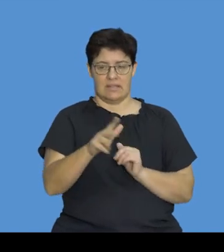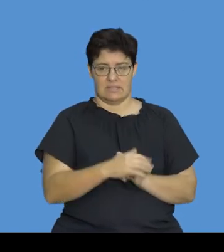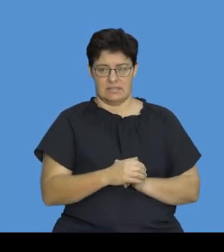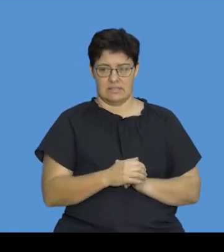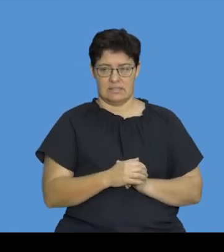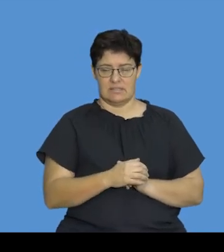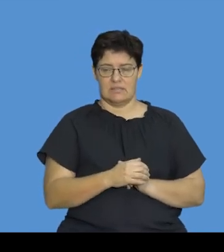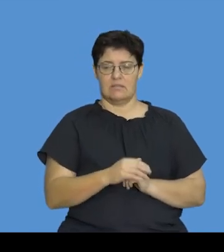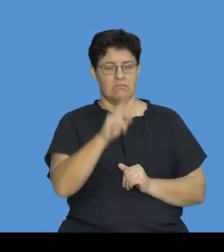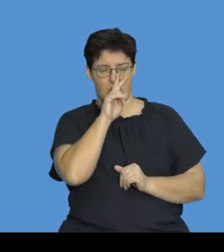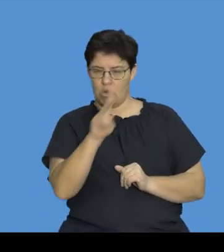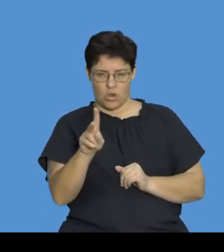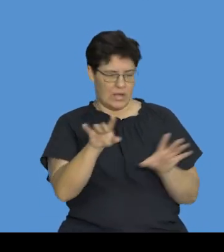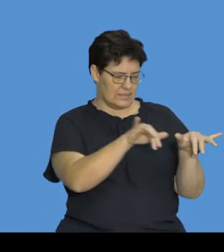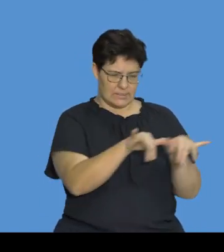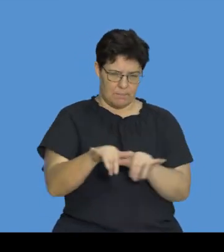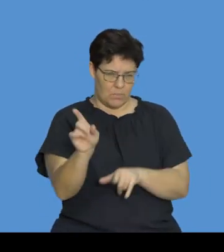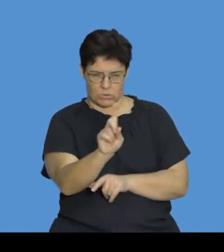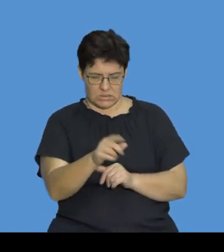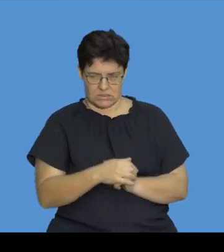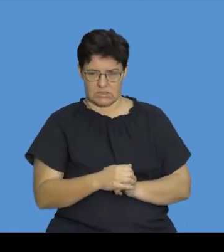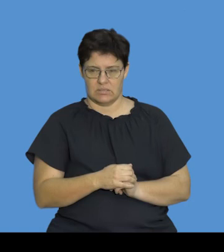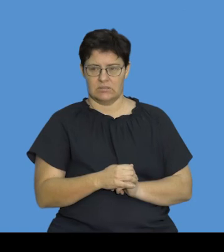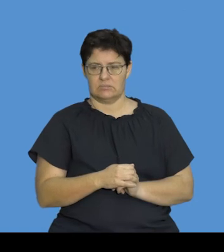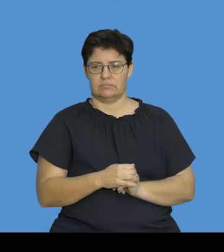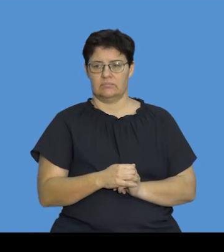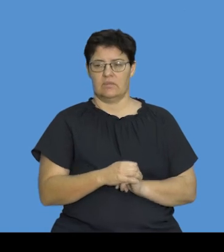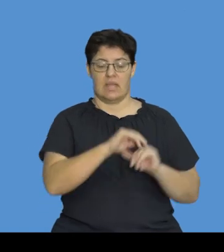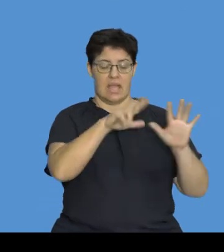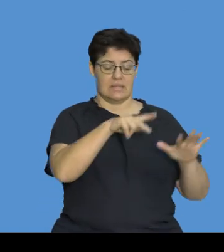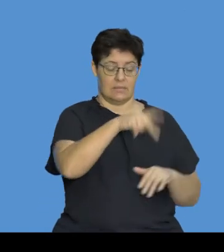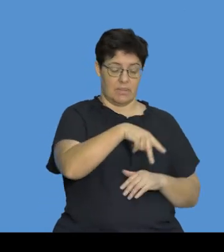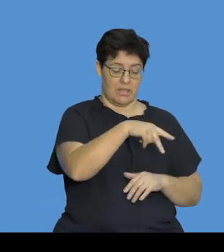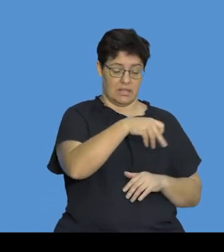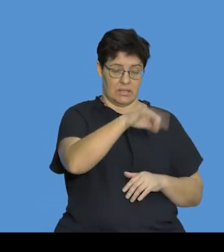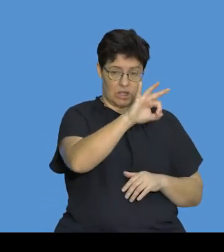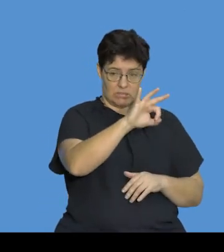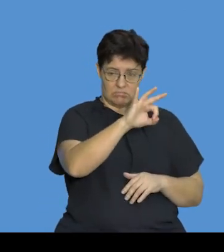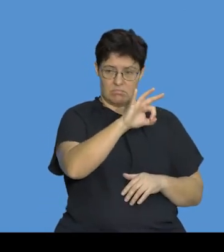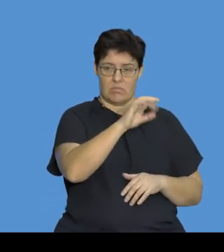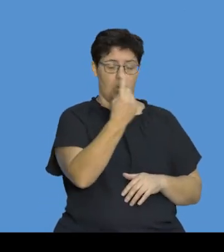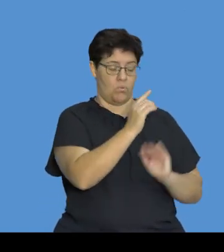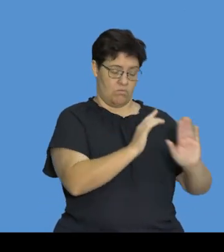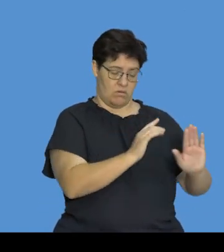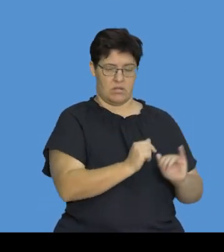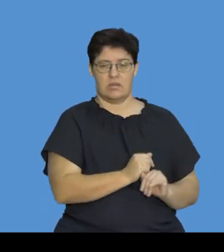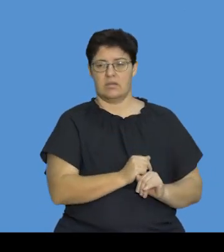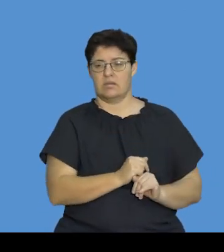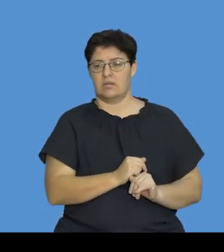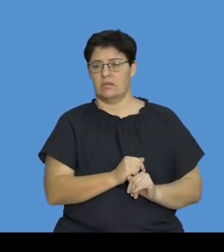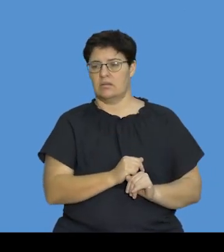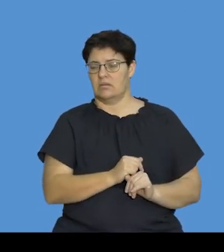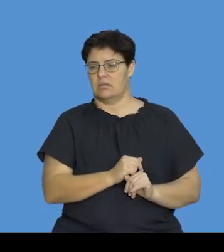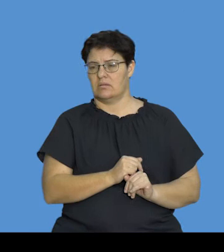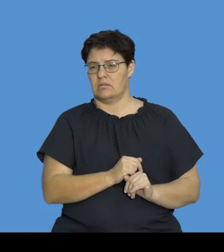8. You look at your like terms, firstly 18 is alone, and then the